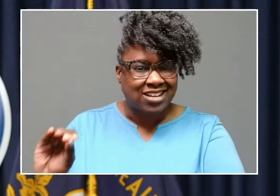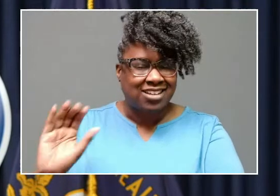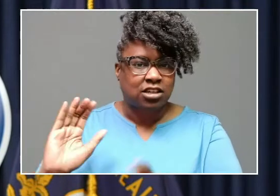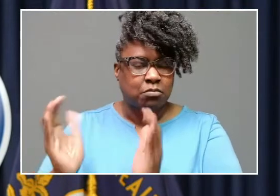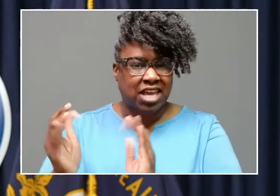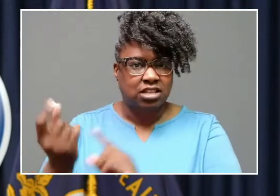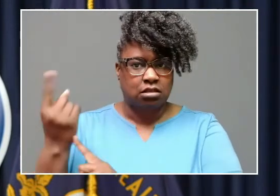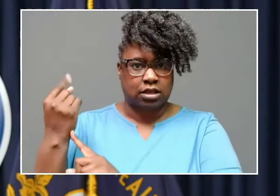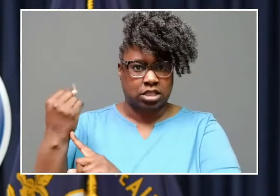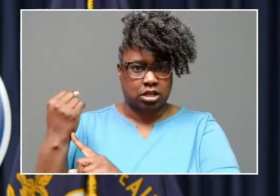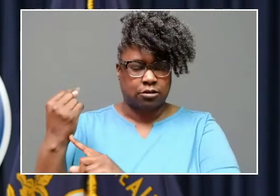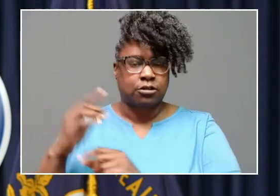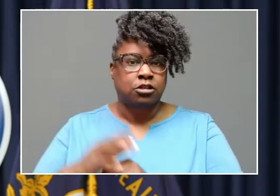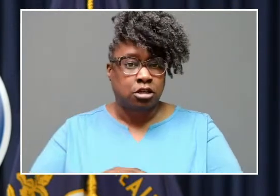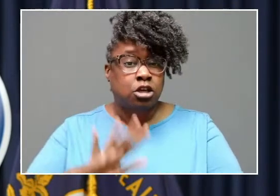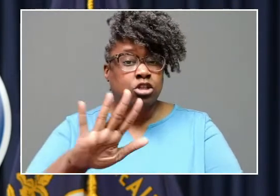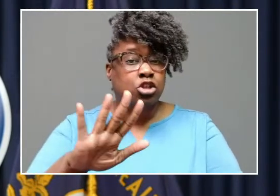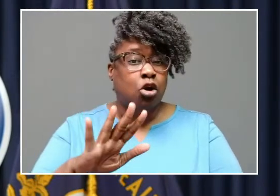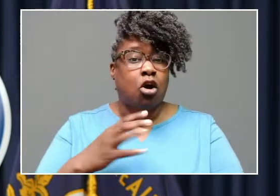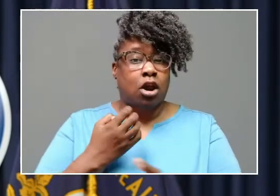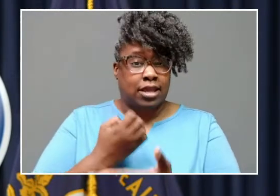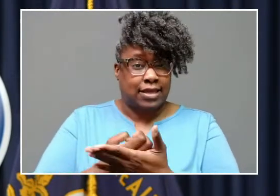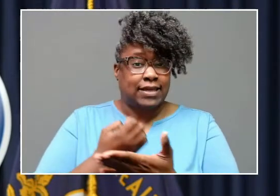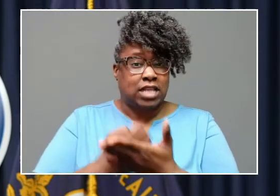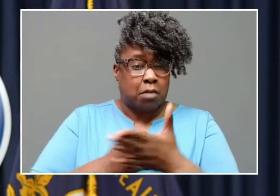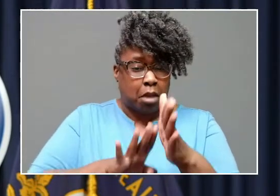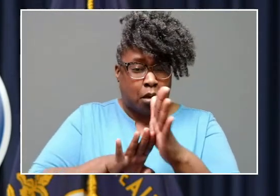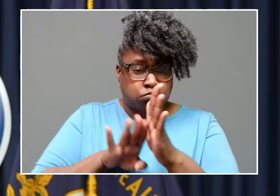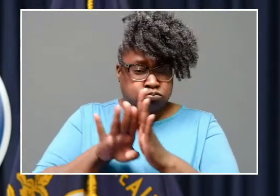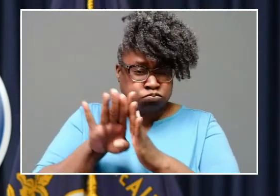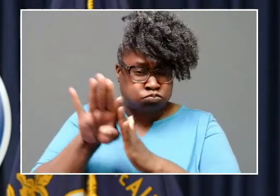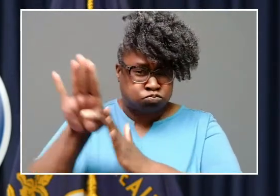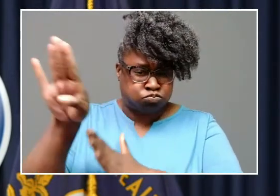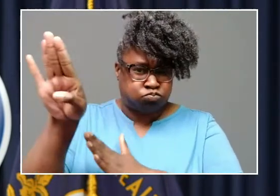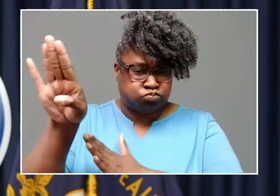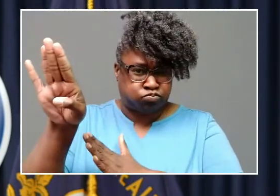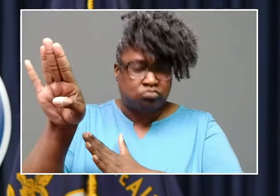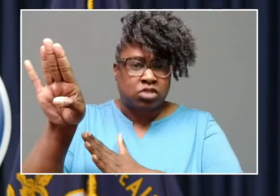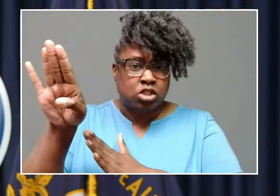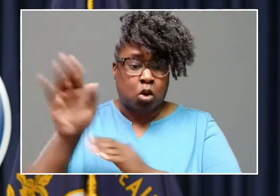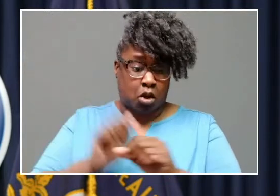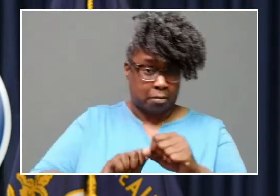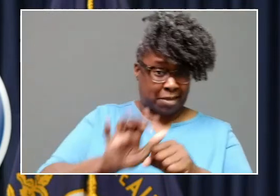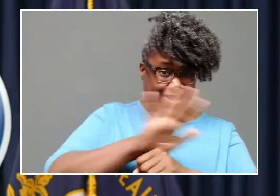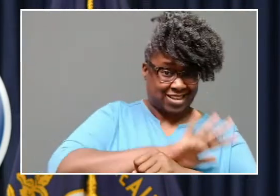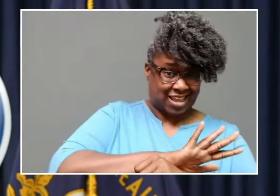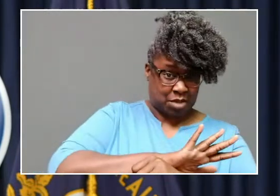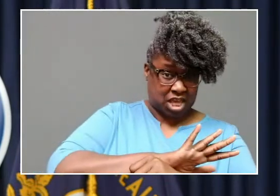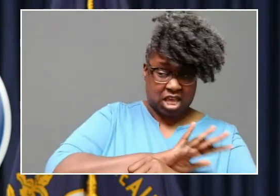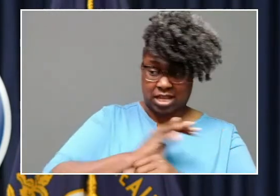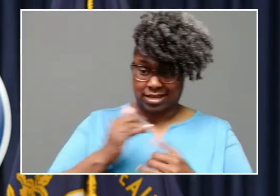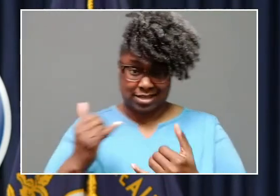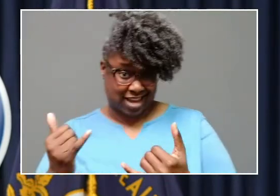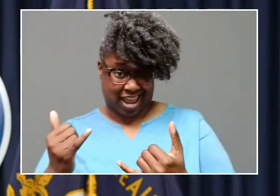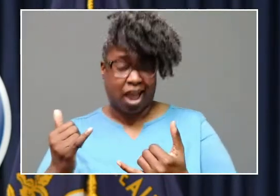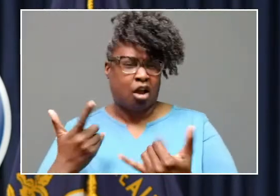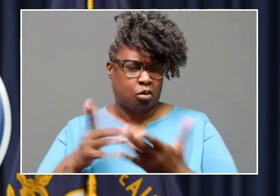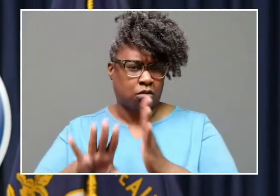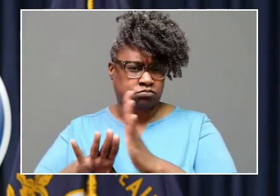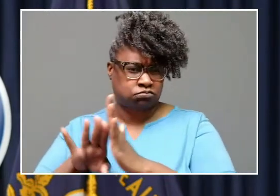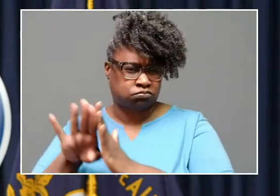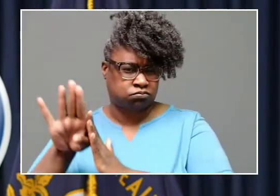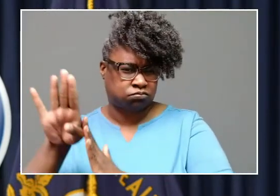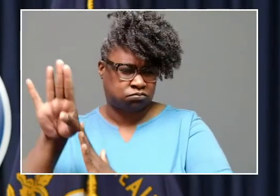economic momentum as we build back stronger after the impacts of the pandemic. Since the beginning of this administration, we've announced the